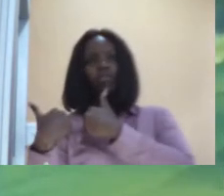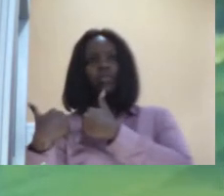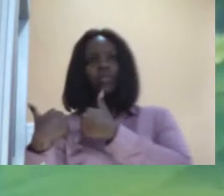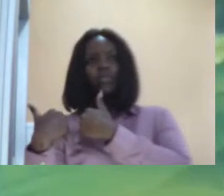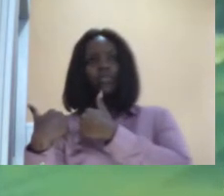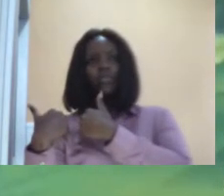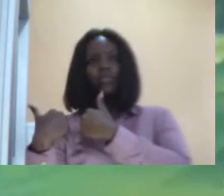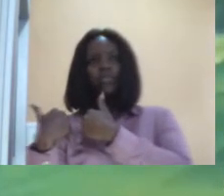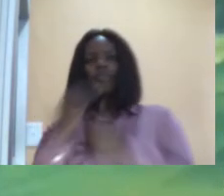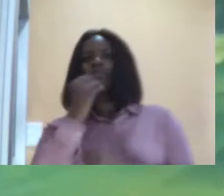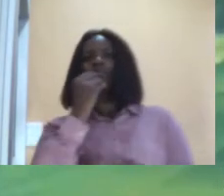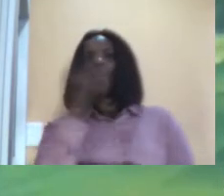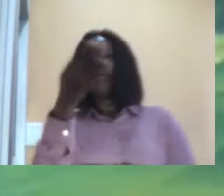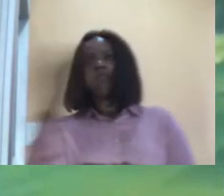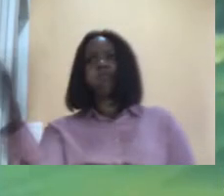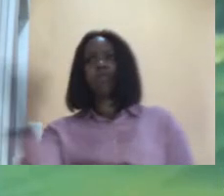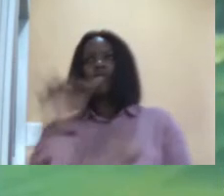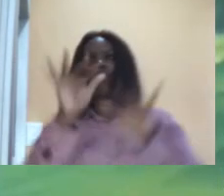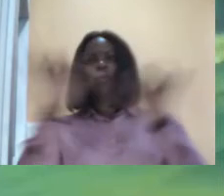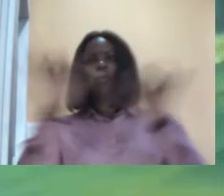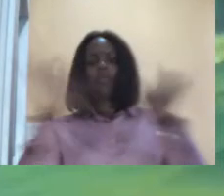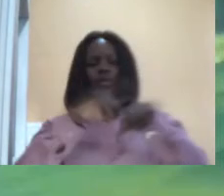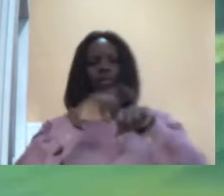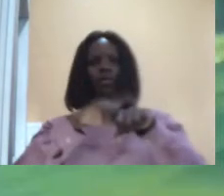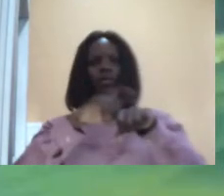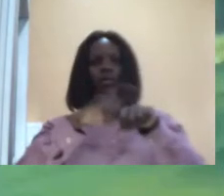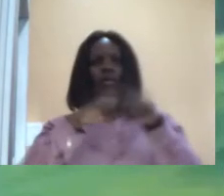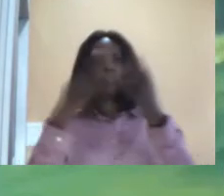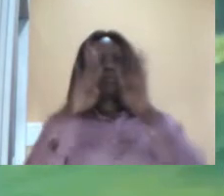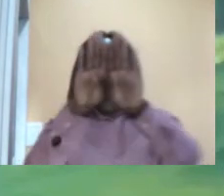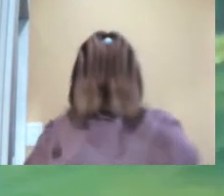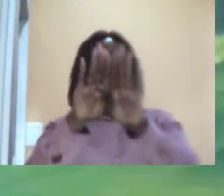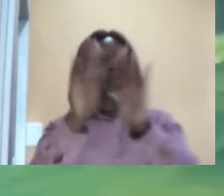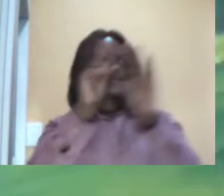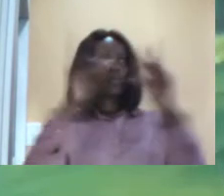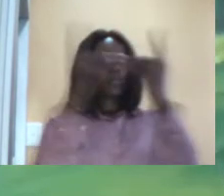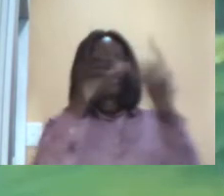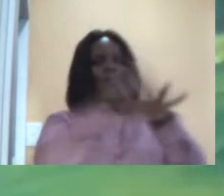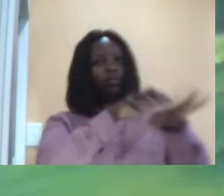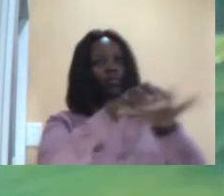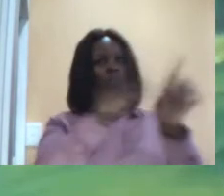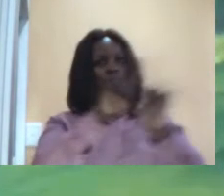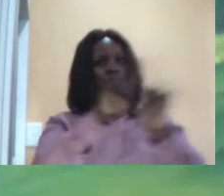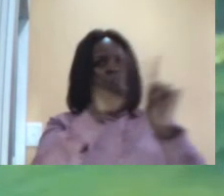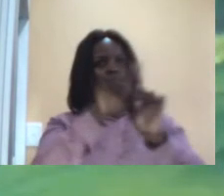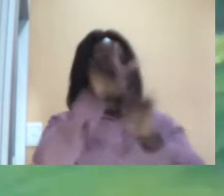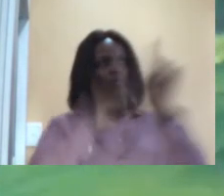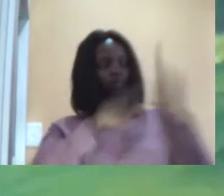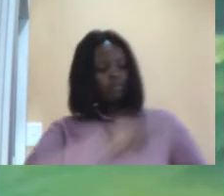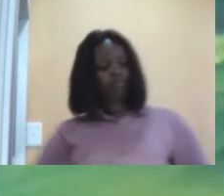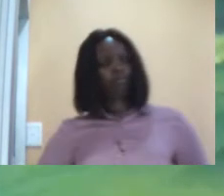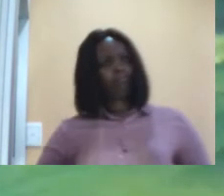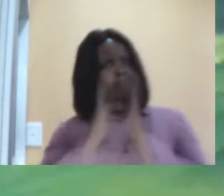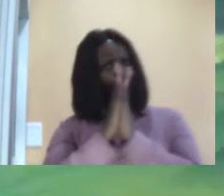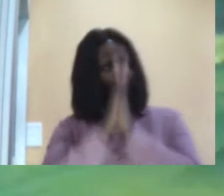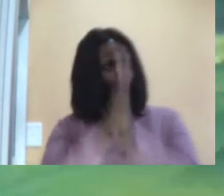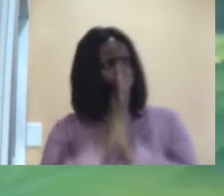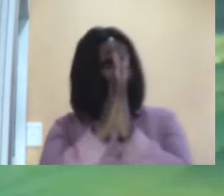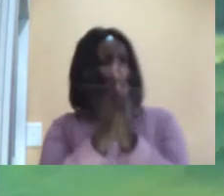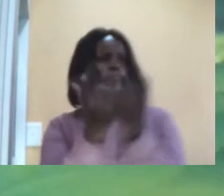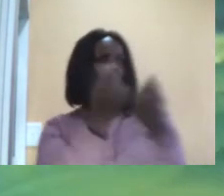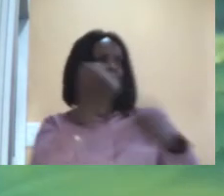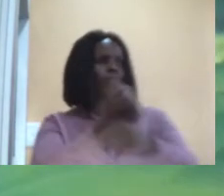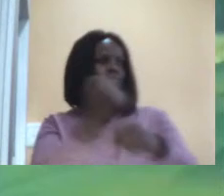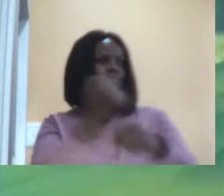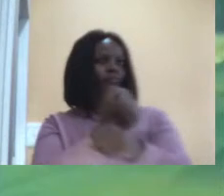the food is provided for the people during lockdown, as agriculture, as President has asked us to do the work